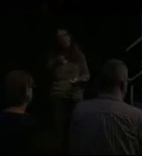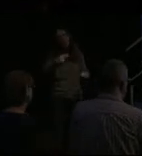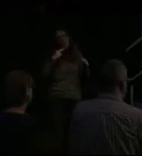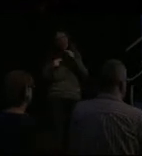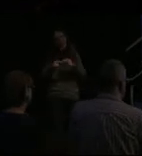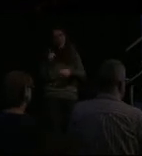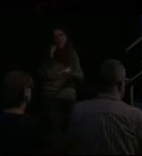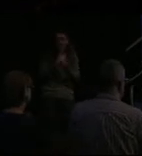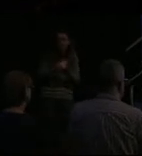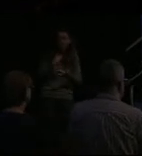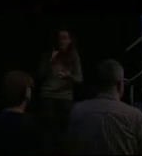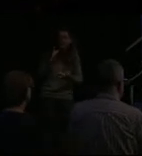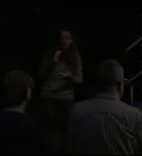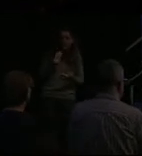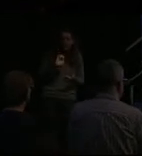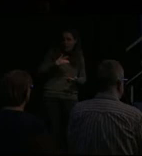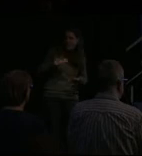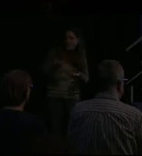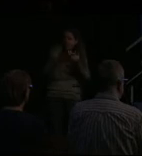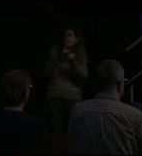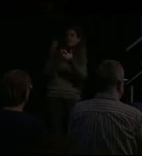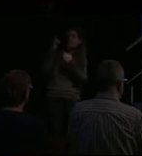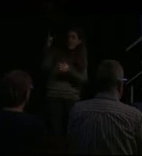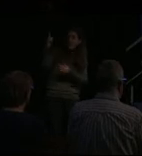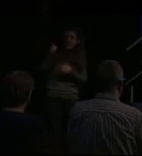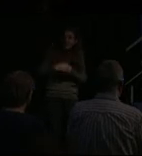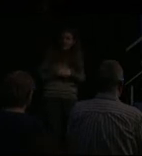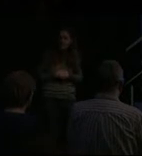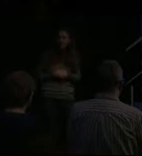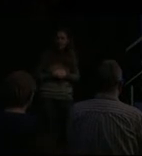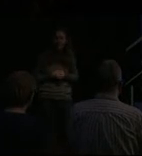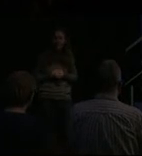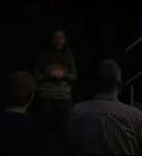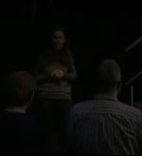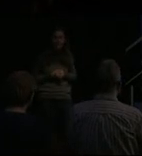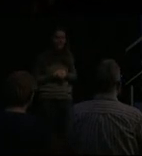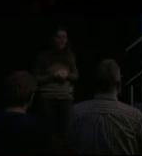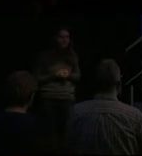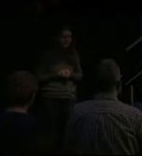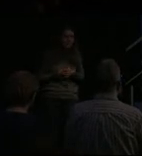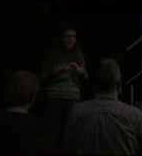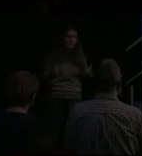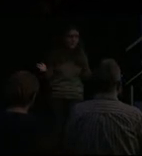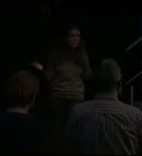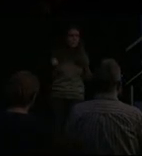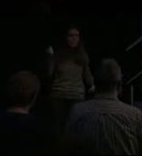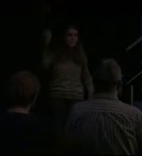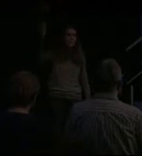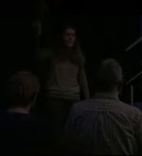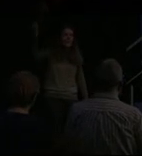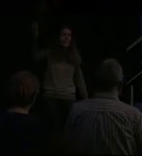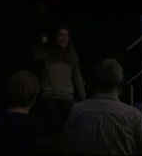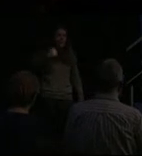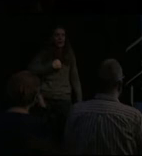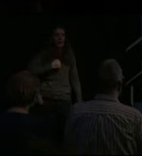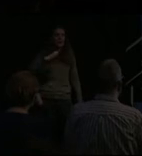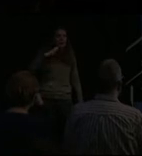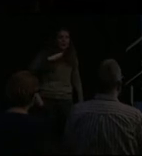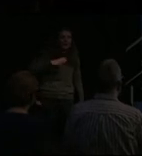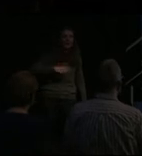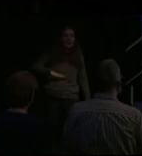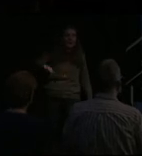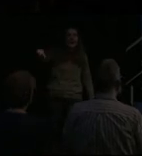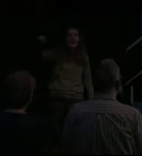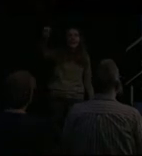trust God with our lives. In your love to be undone by who you are,